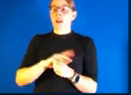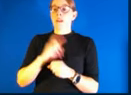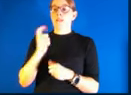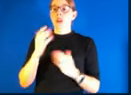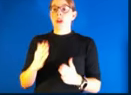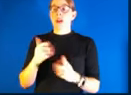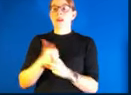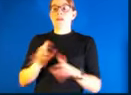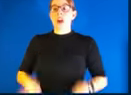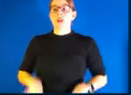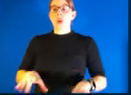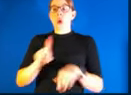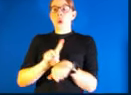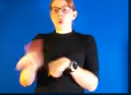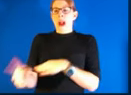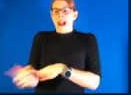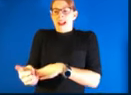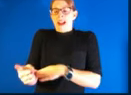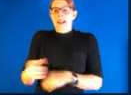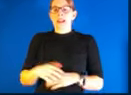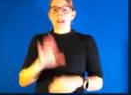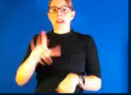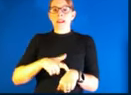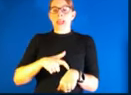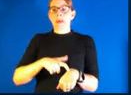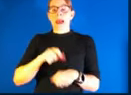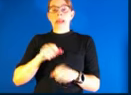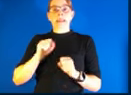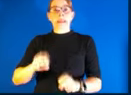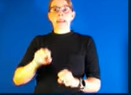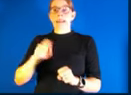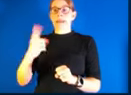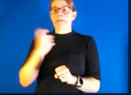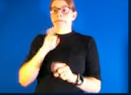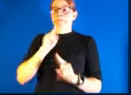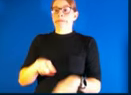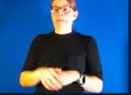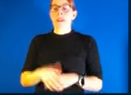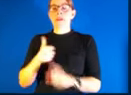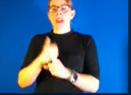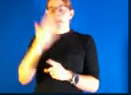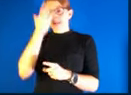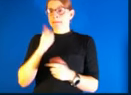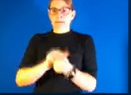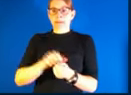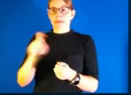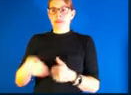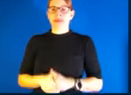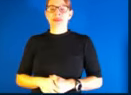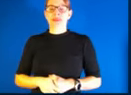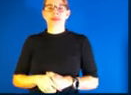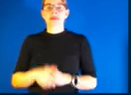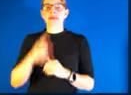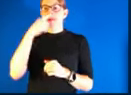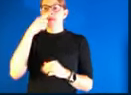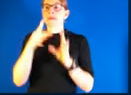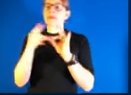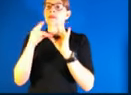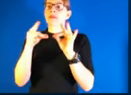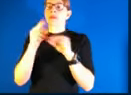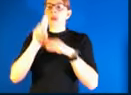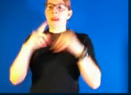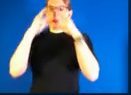and it's 1 a.m. his Oh, time. wow. So I have got to get to his question for sure. He may Yeah. need to get to sleep. Have we? Could you comment a little bit on just wearing